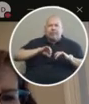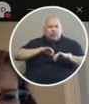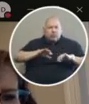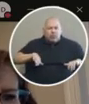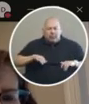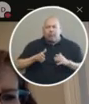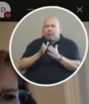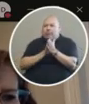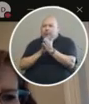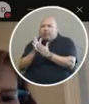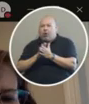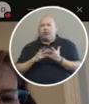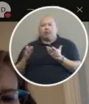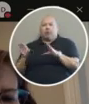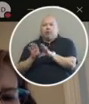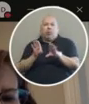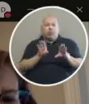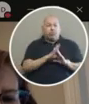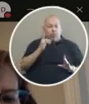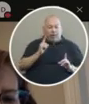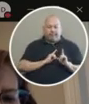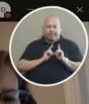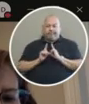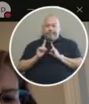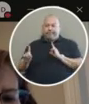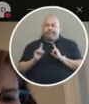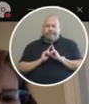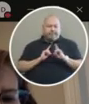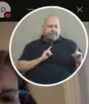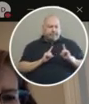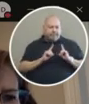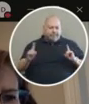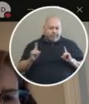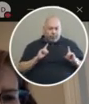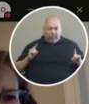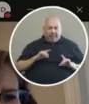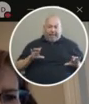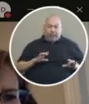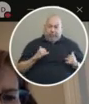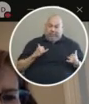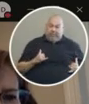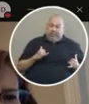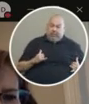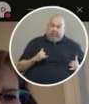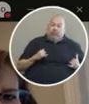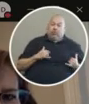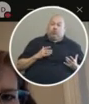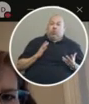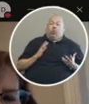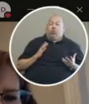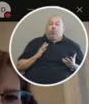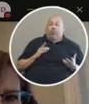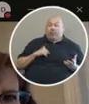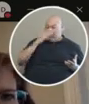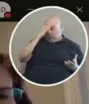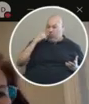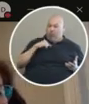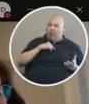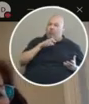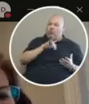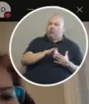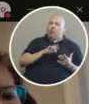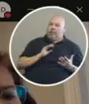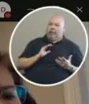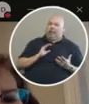will be closed because of social distancing. So we have to take actions now. So those are preemptive actions because we know we're going to do